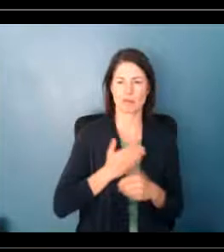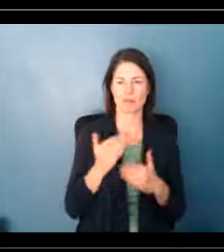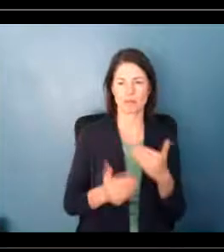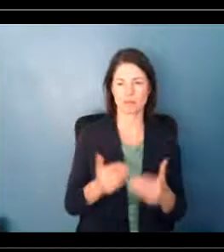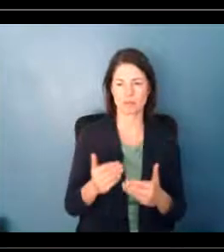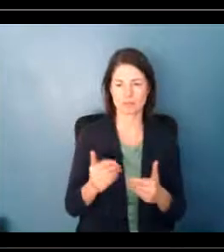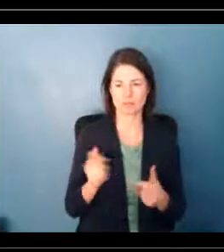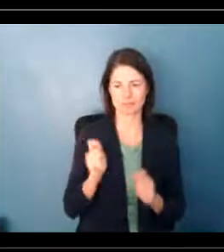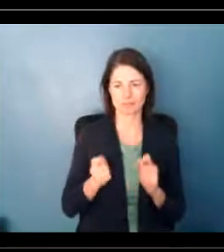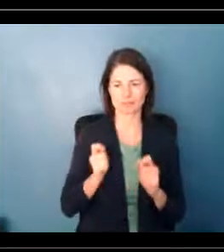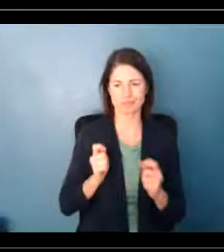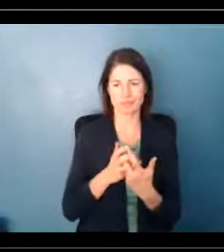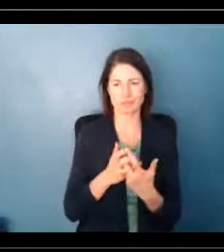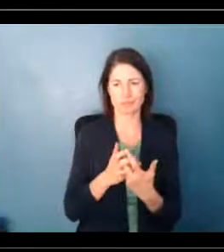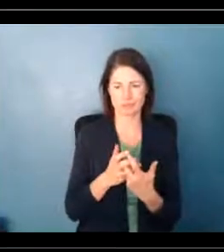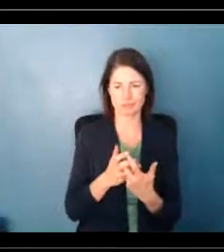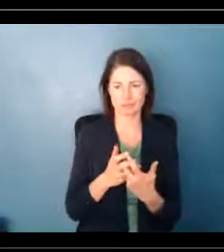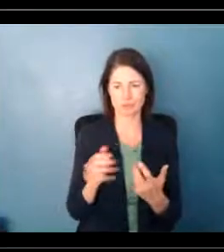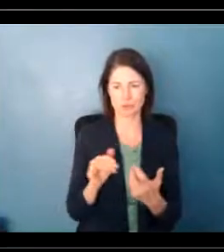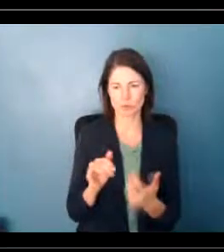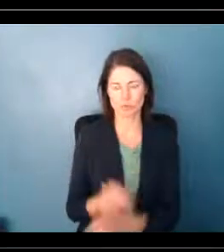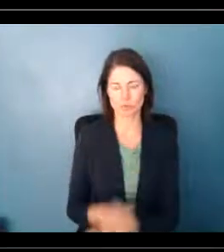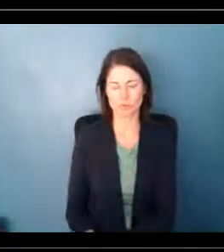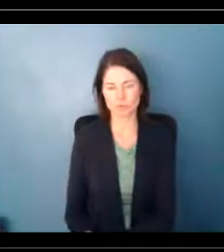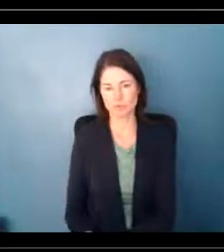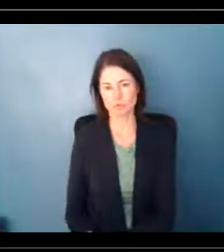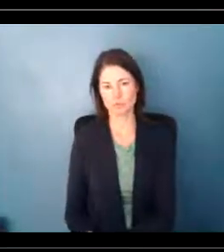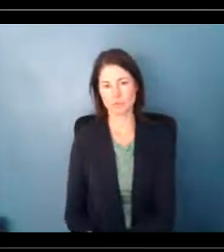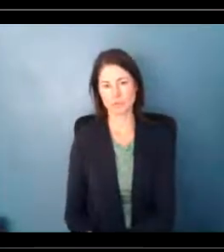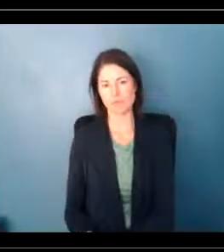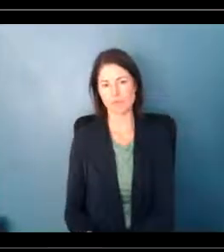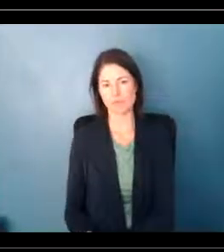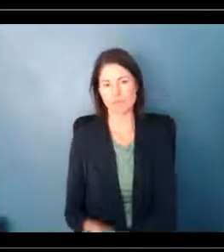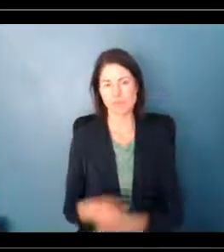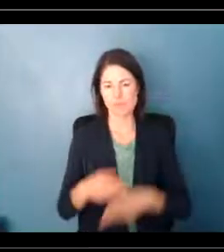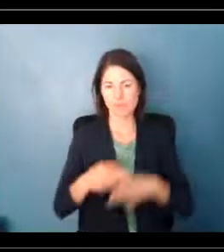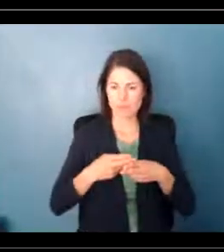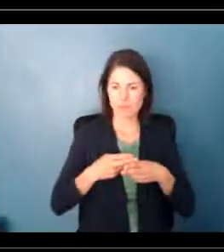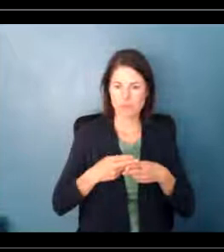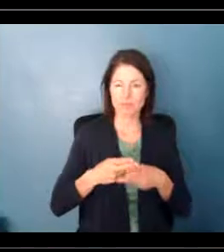those adjustments along the way, until we can get a permanent approach in place.